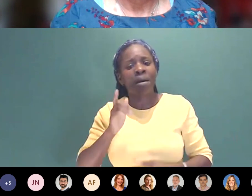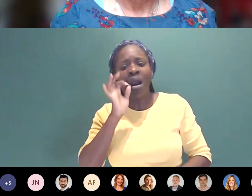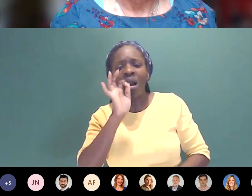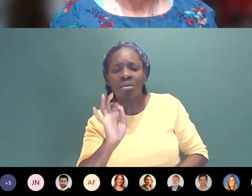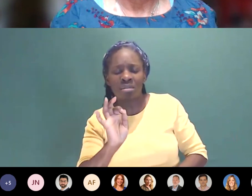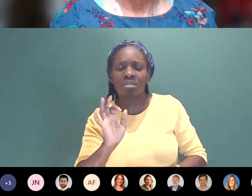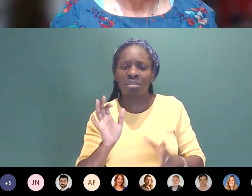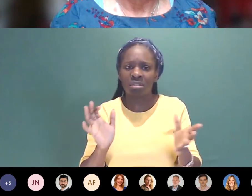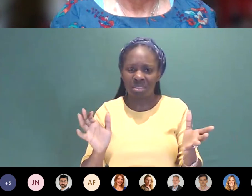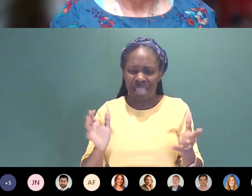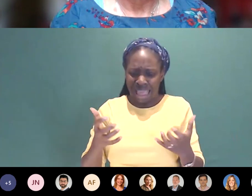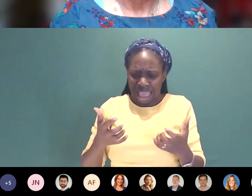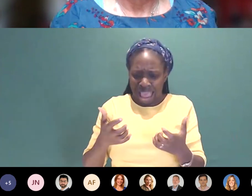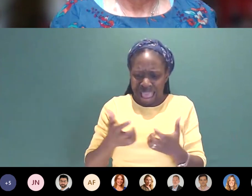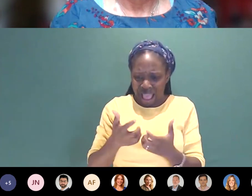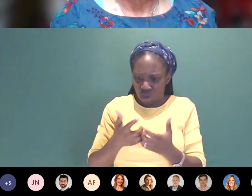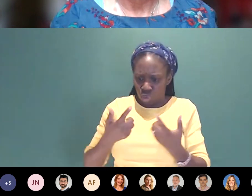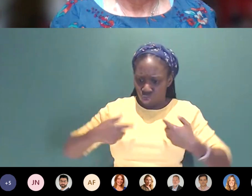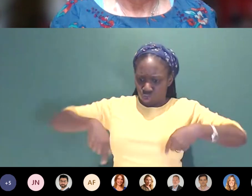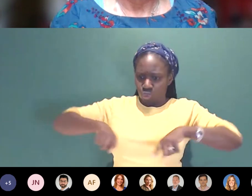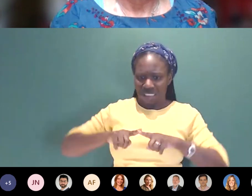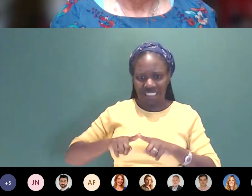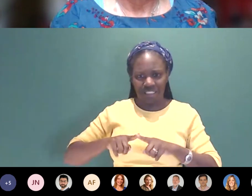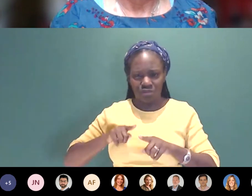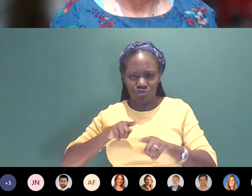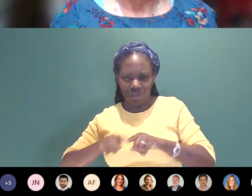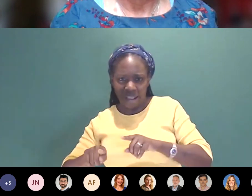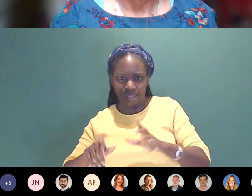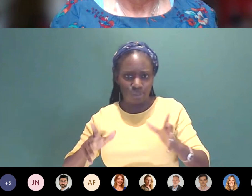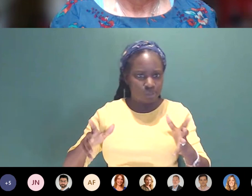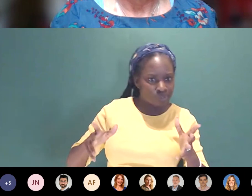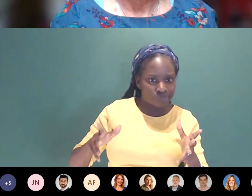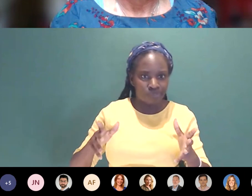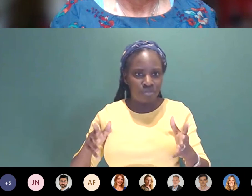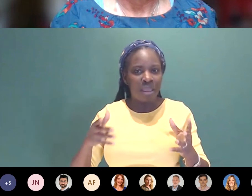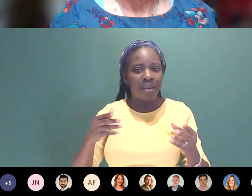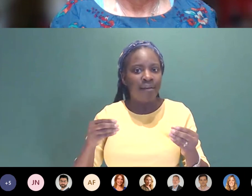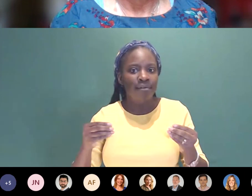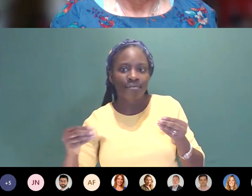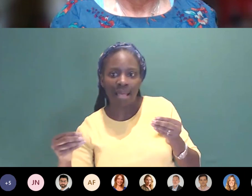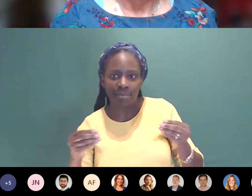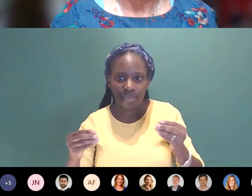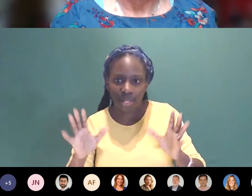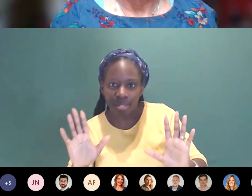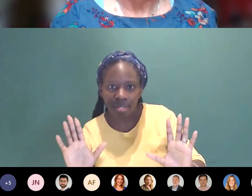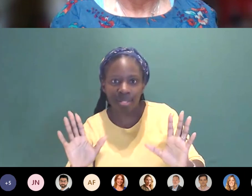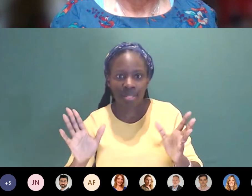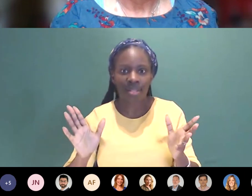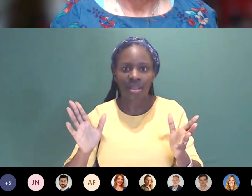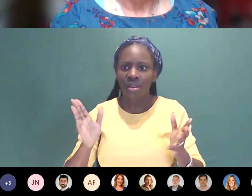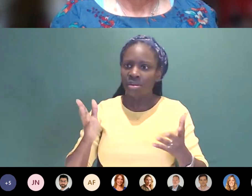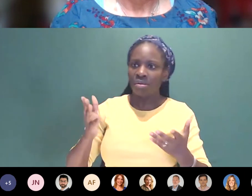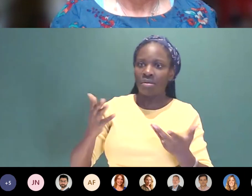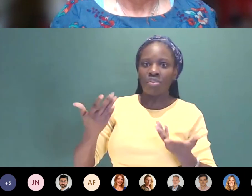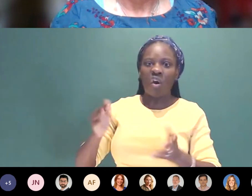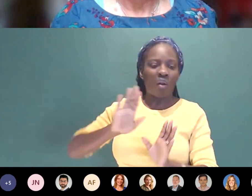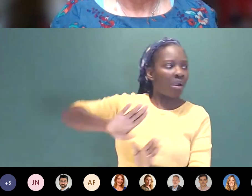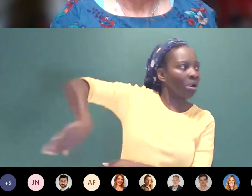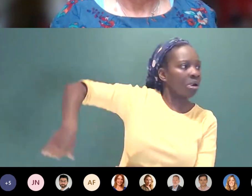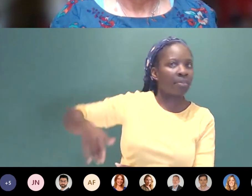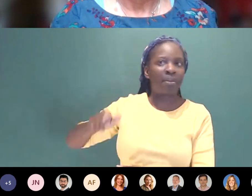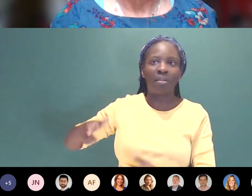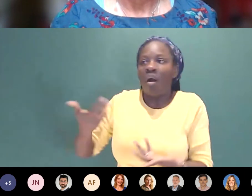then become sensitive, to some of these challenges and not leave anyone behind, even during